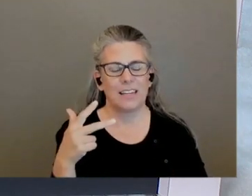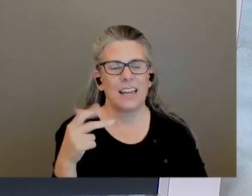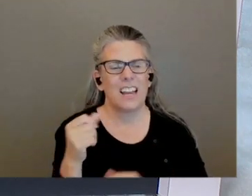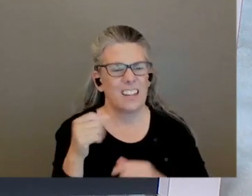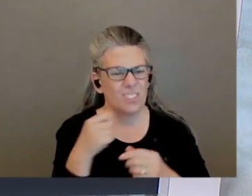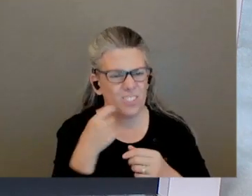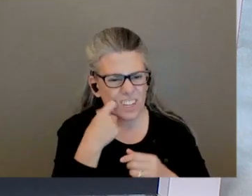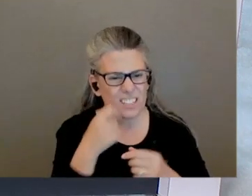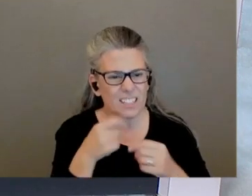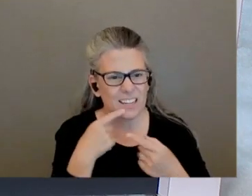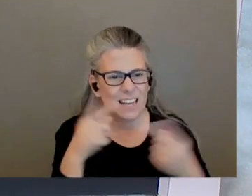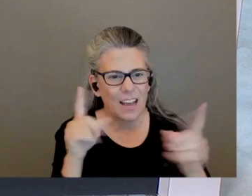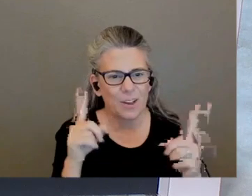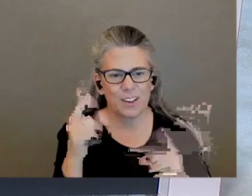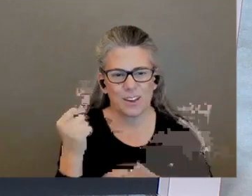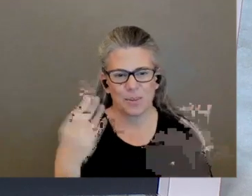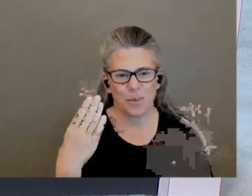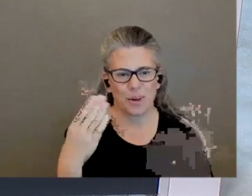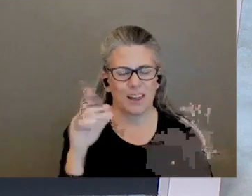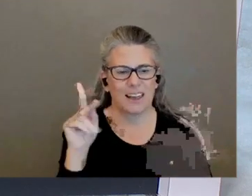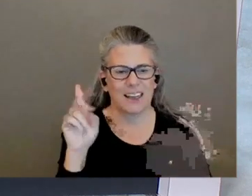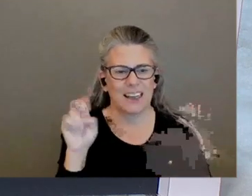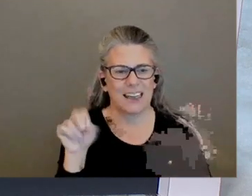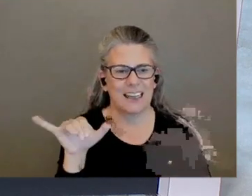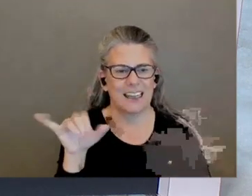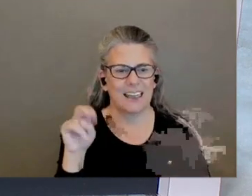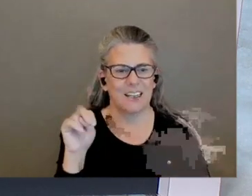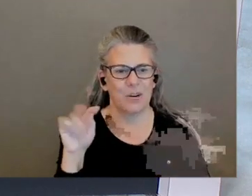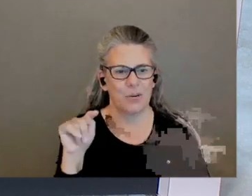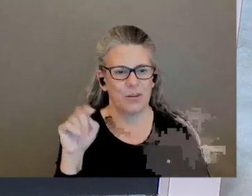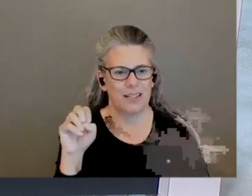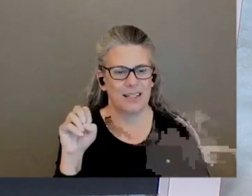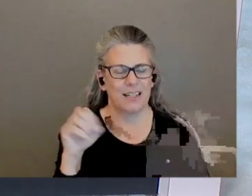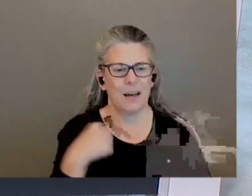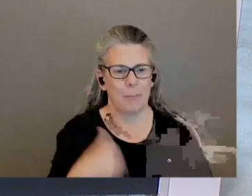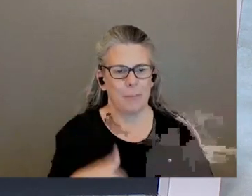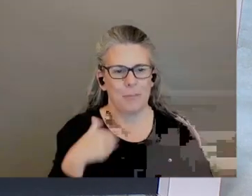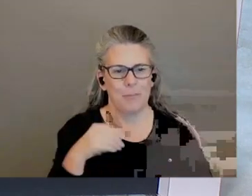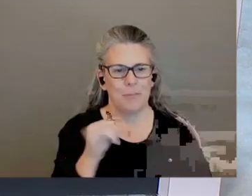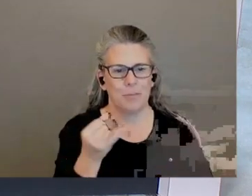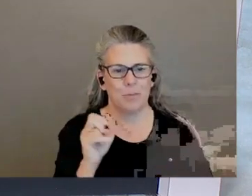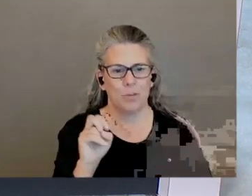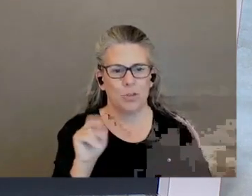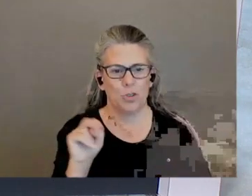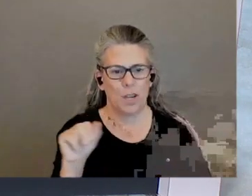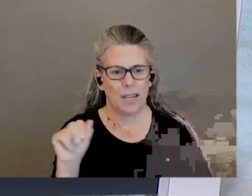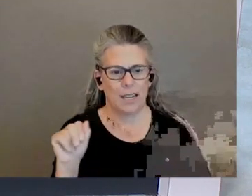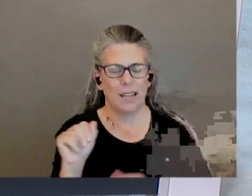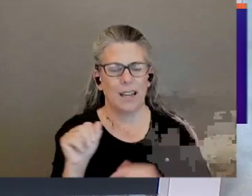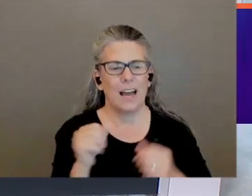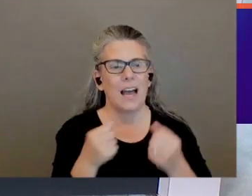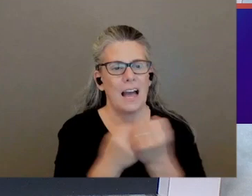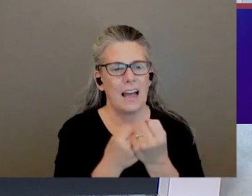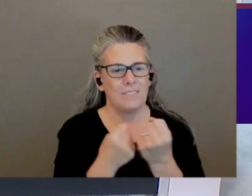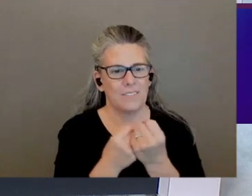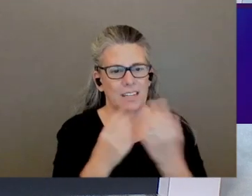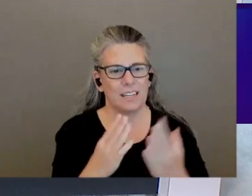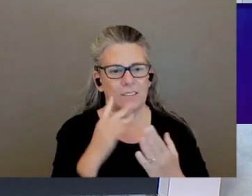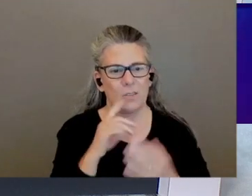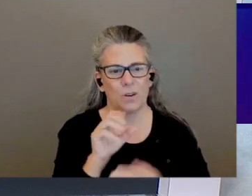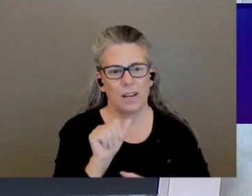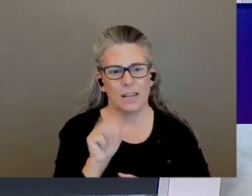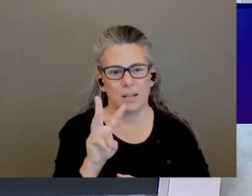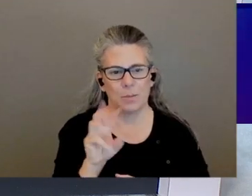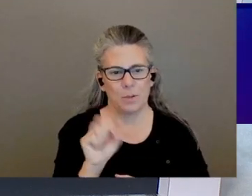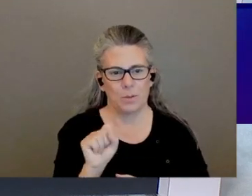Jenna Pedersen. I'm a developer advocate here at AWS. I am joined by my colleague, Sebastian. Sebastian, developer advocate at